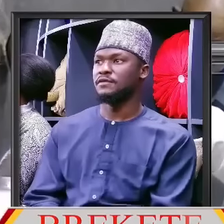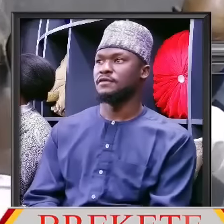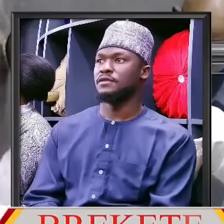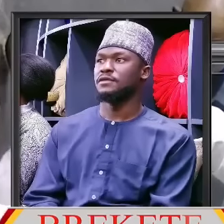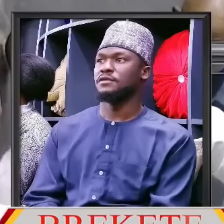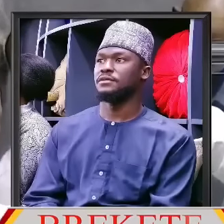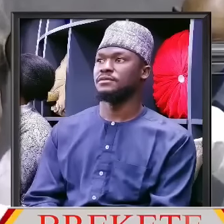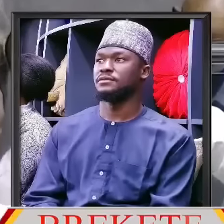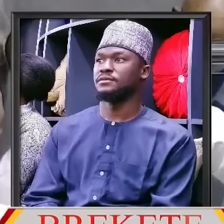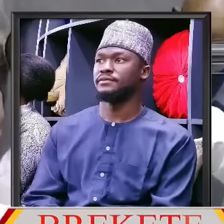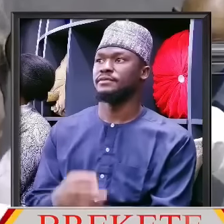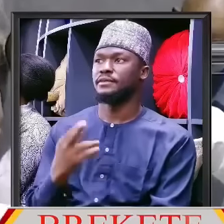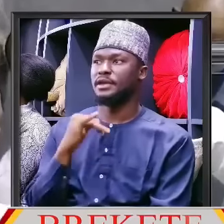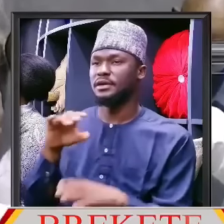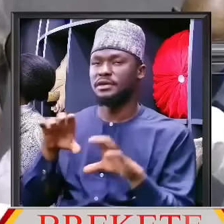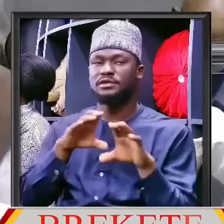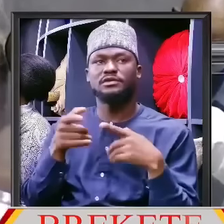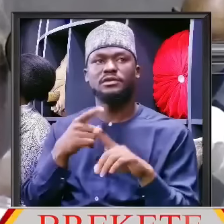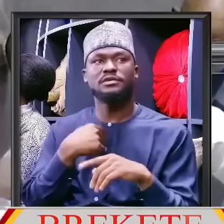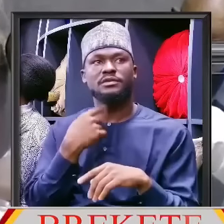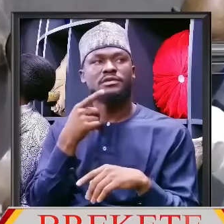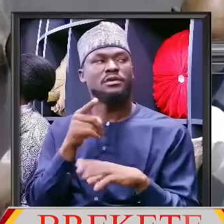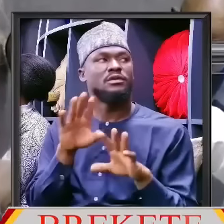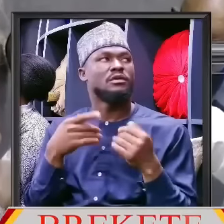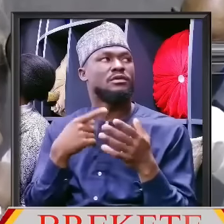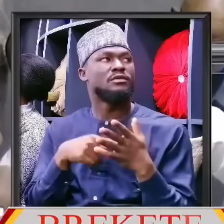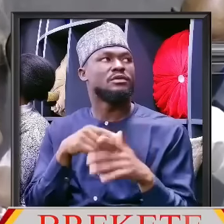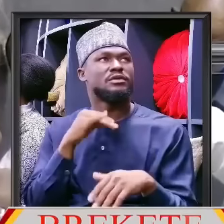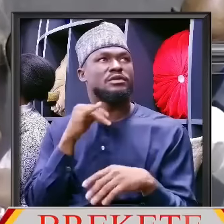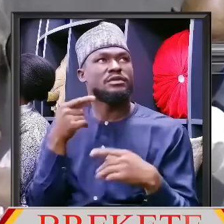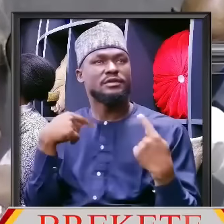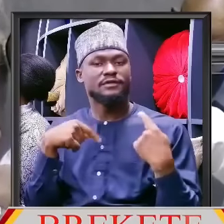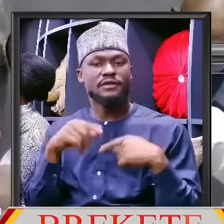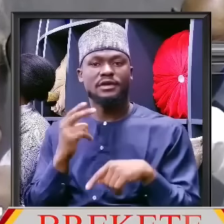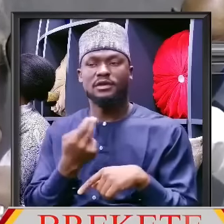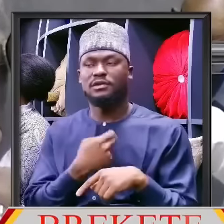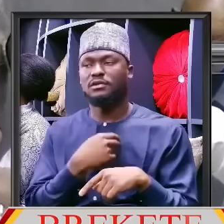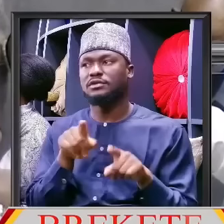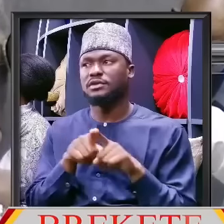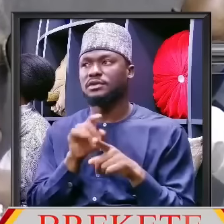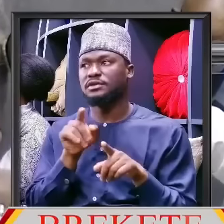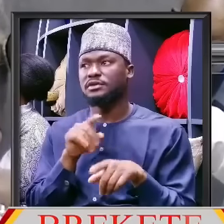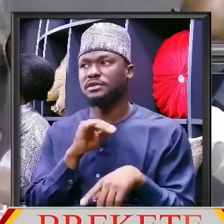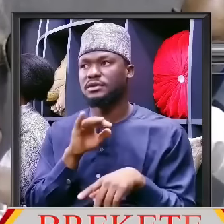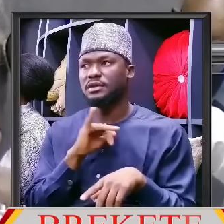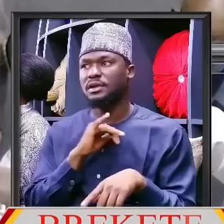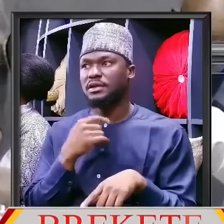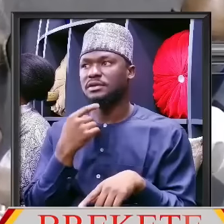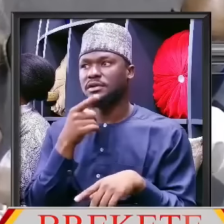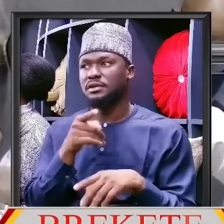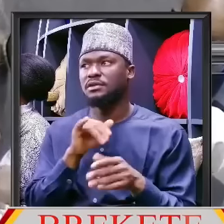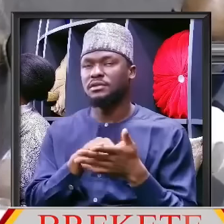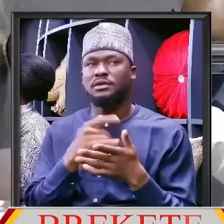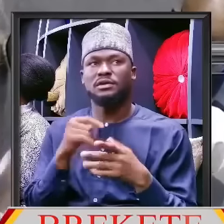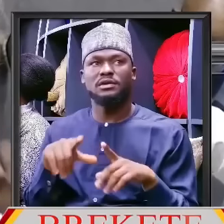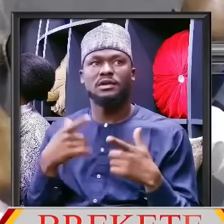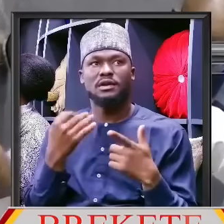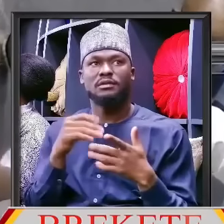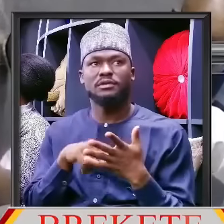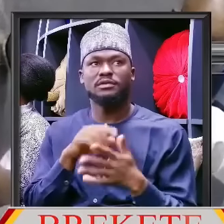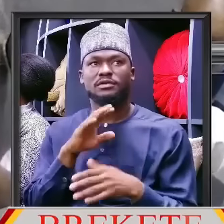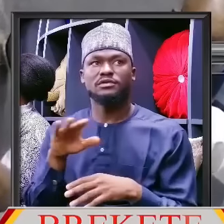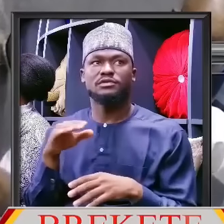15th of July 2024. He gets actions. Make I tell you how this thing depends us. Like I've been telling you, say the life of